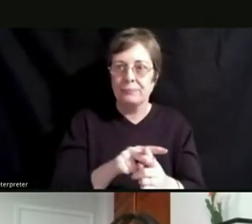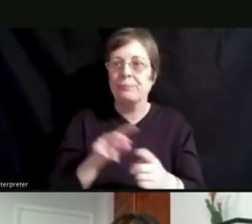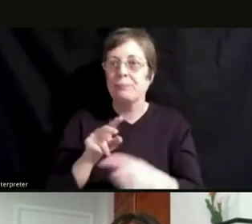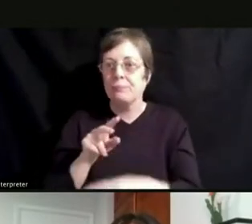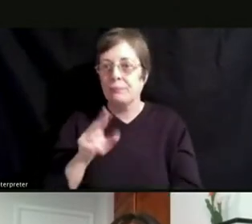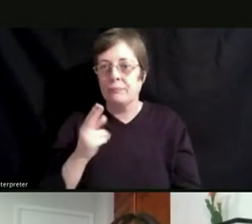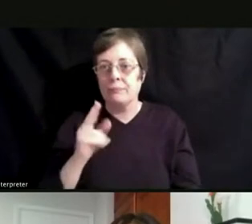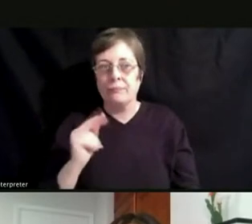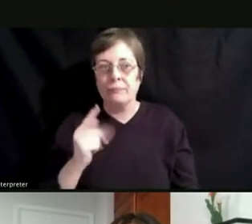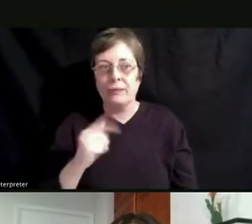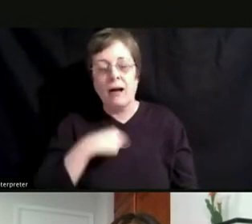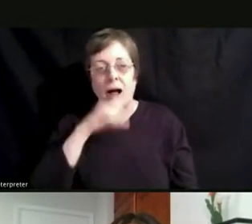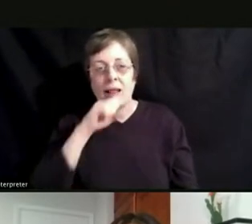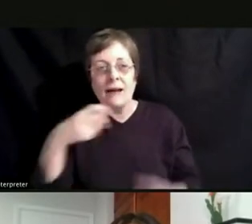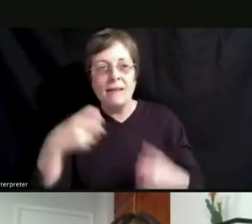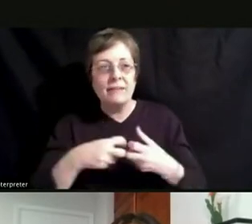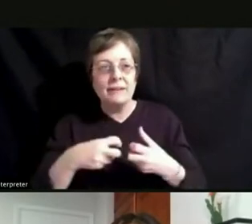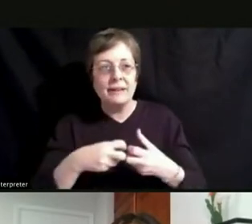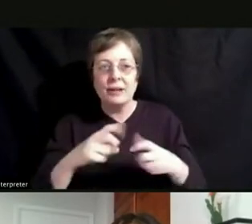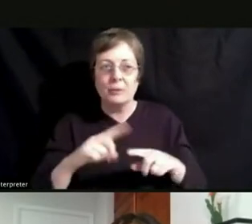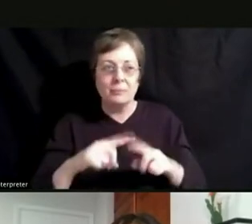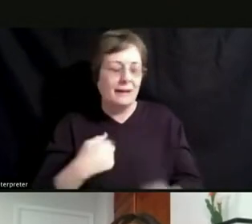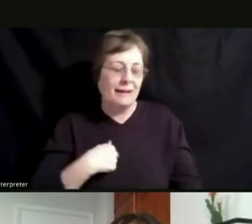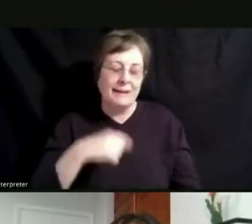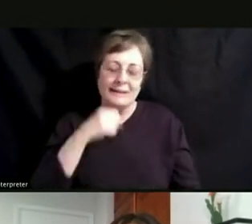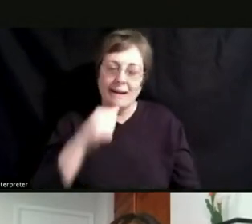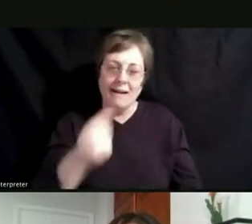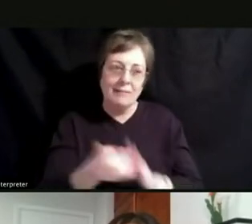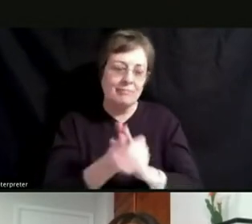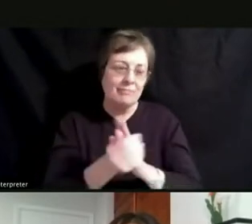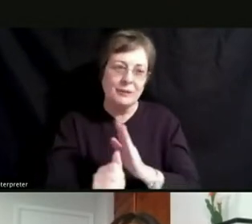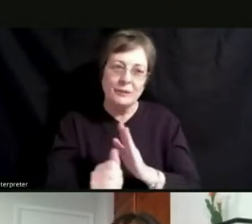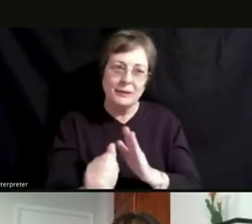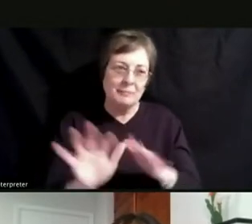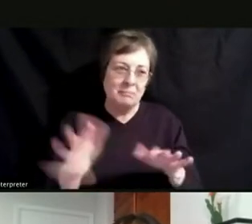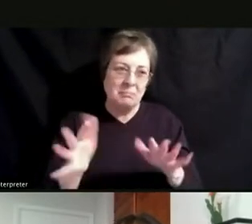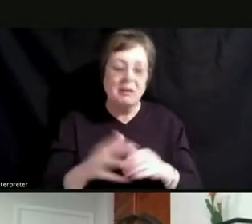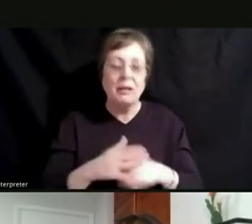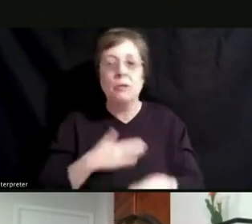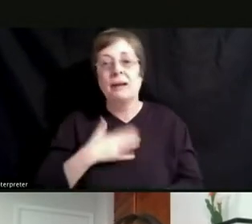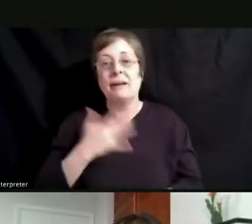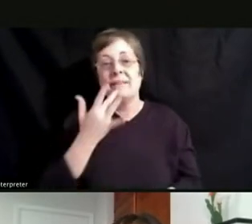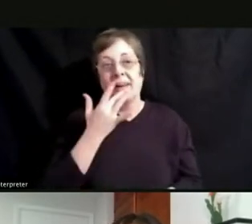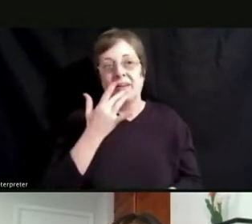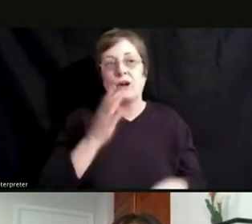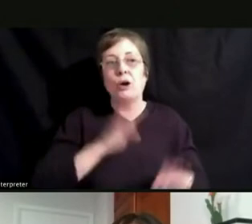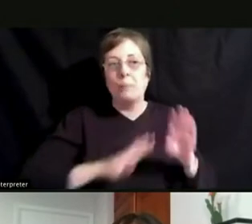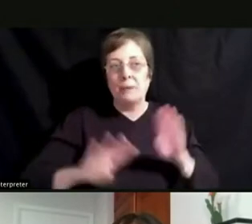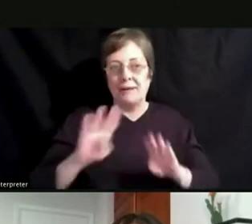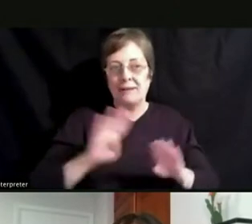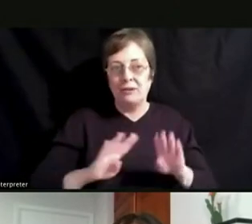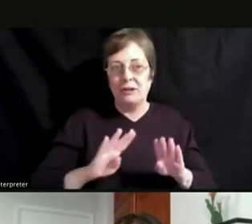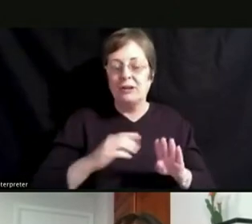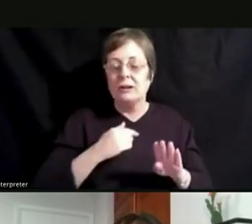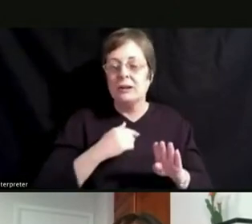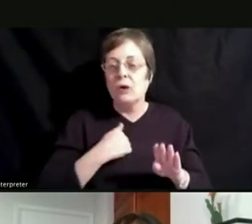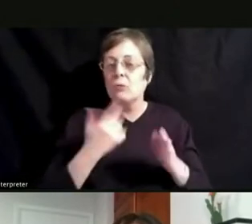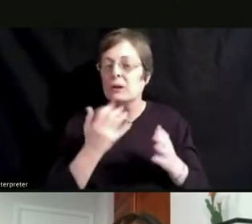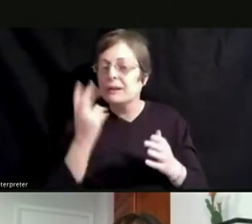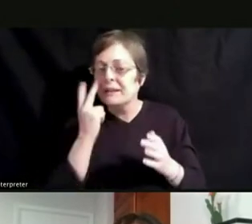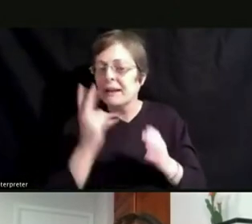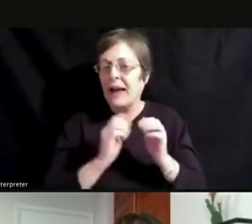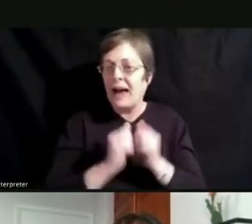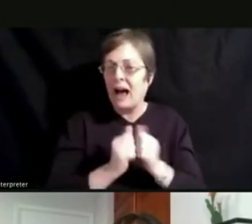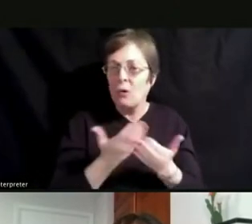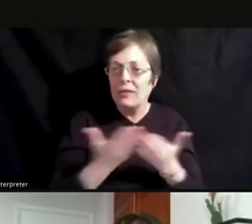but for the life of me, I was not very good at it. So my favorite ended up being biology because I wanted to see how